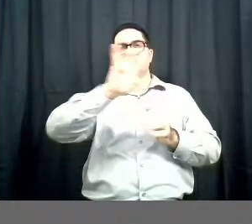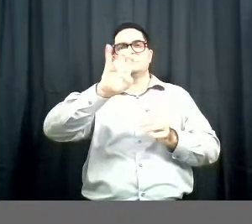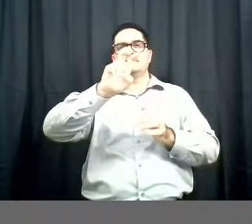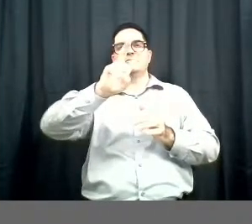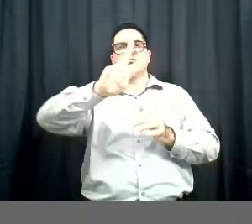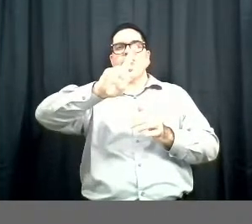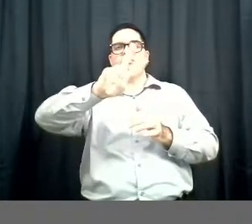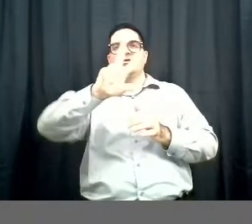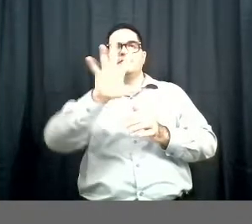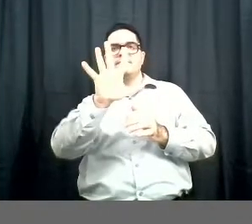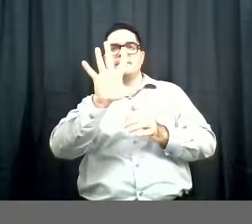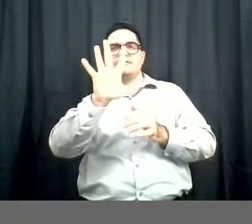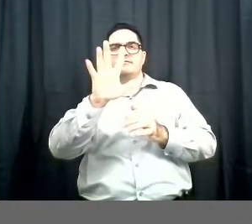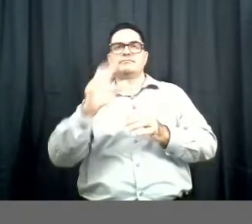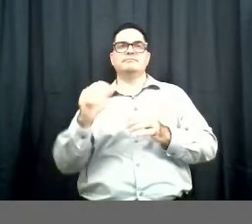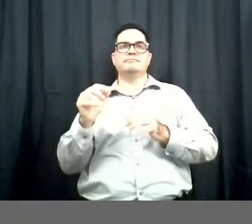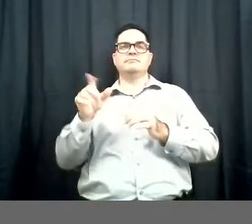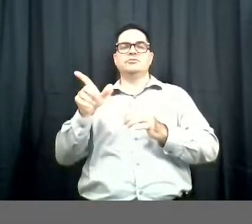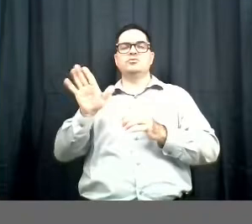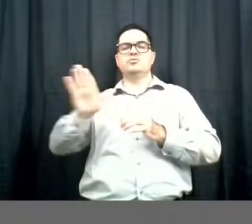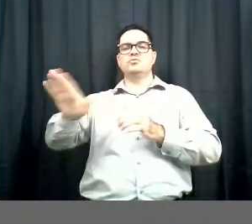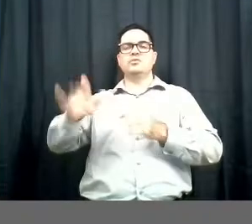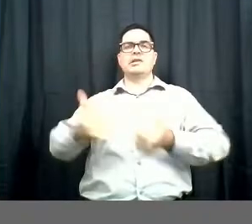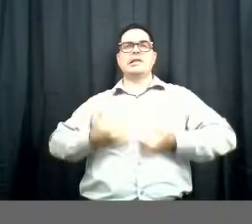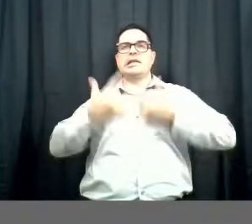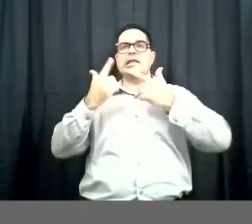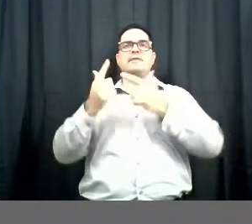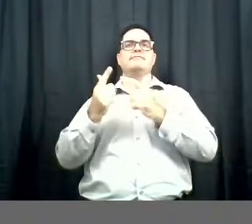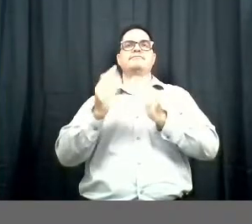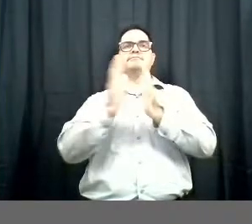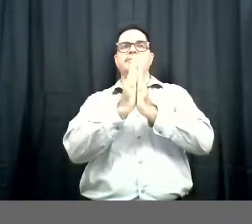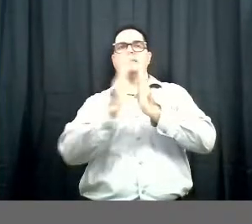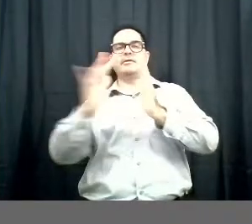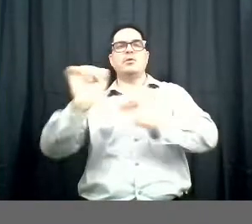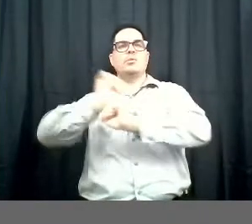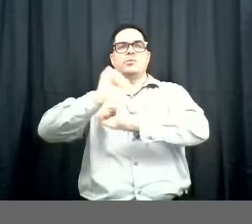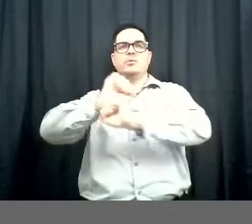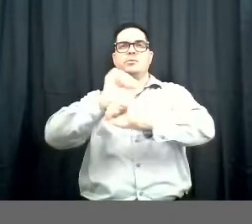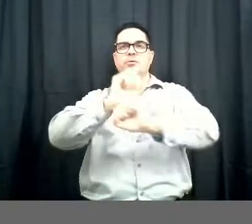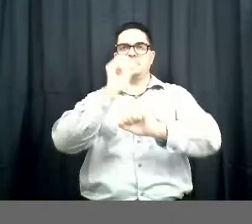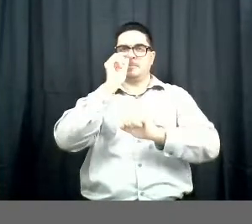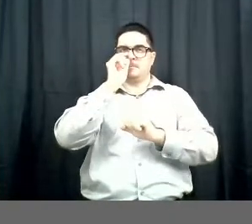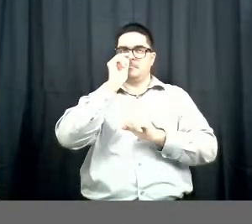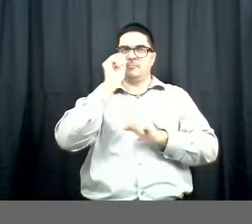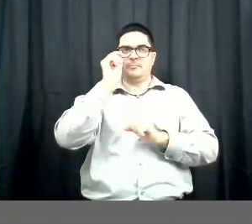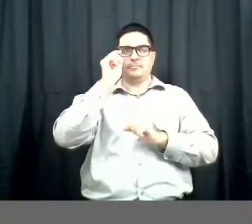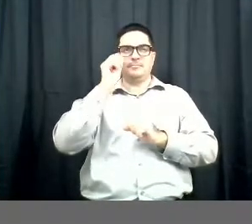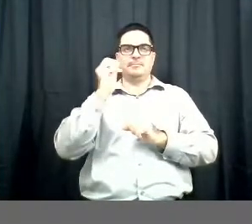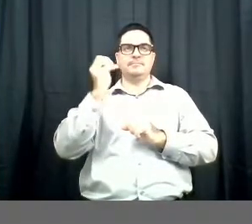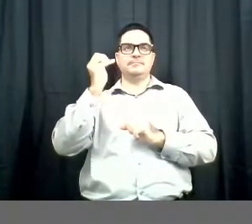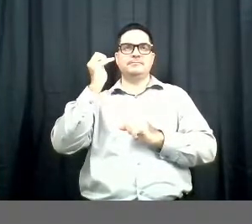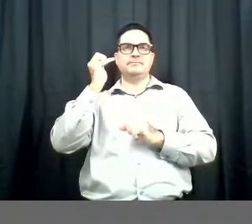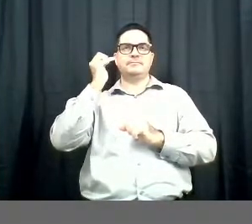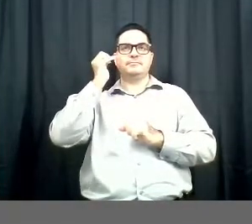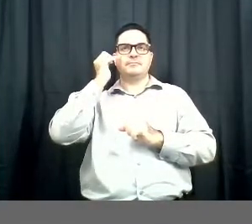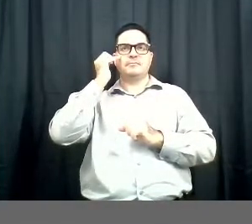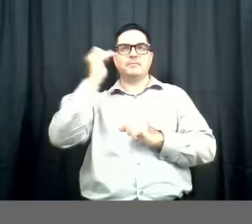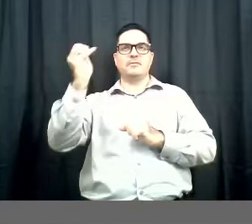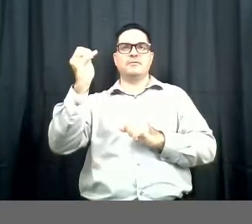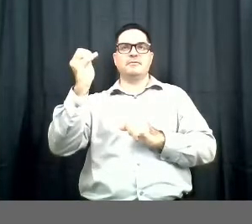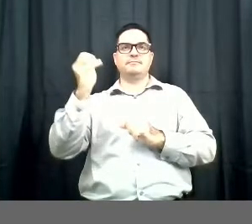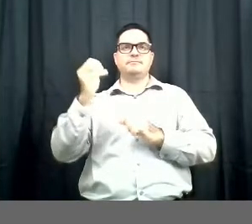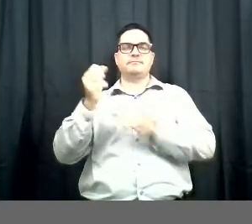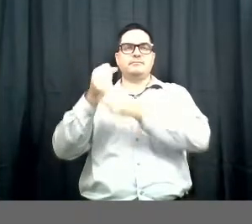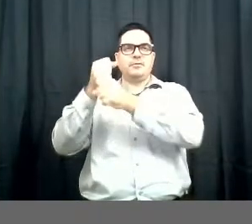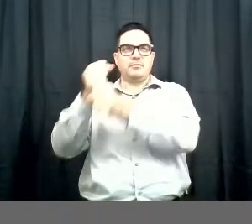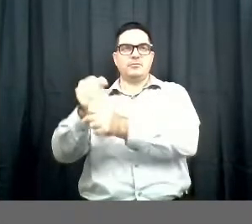If an employee is expected to live for 24 years from today, then this produces a $610 million cost over the 18 years the employee was